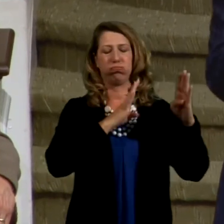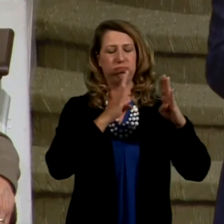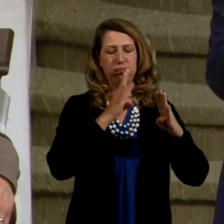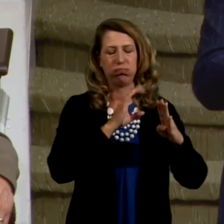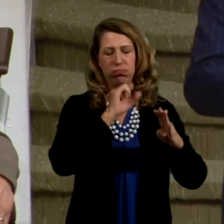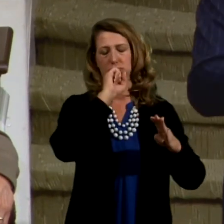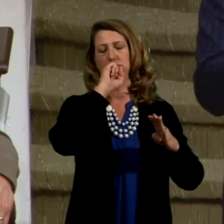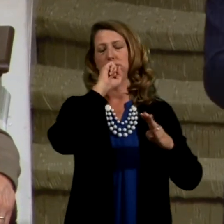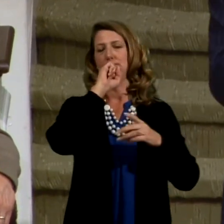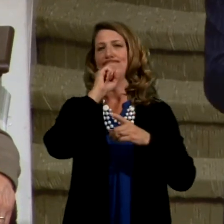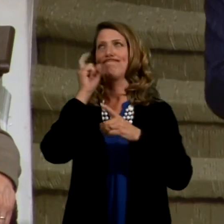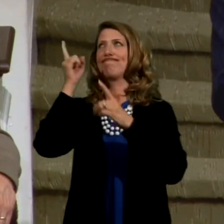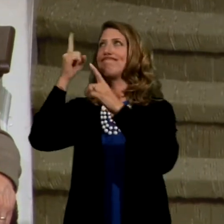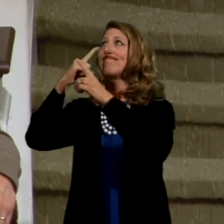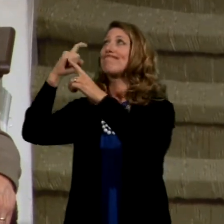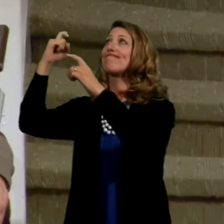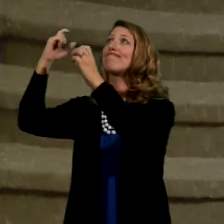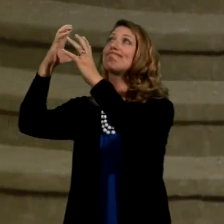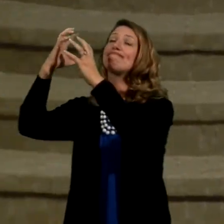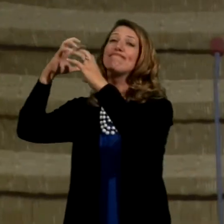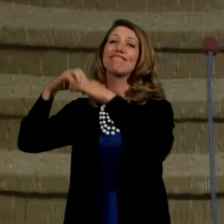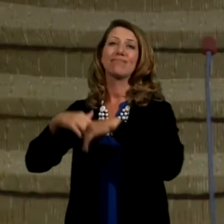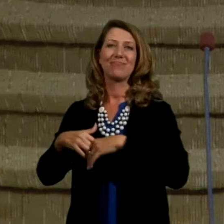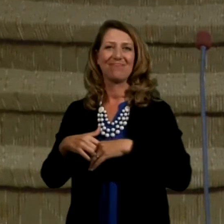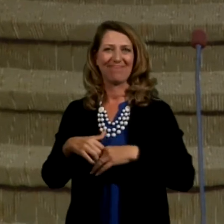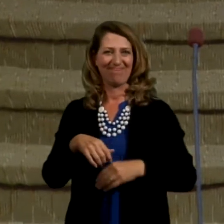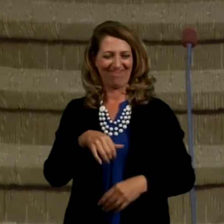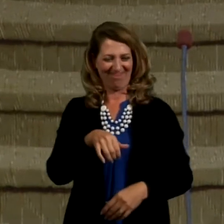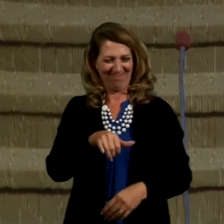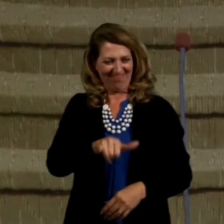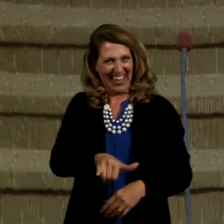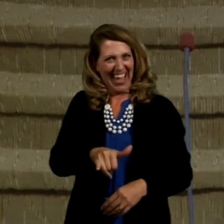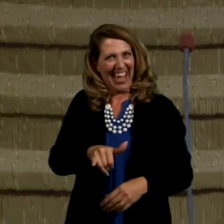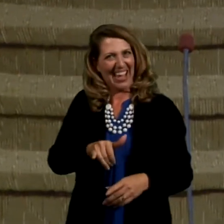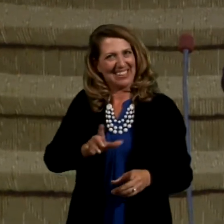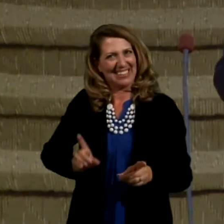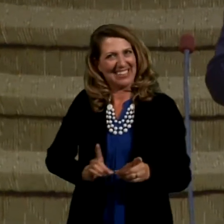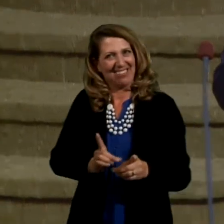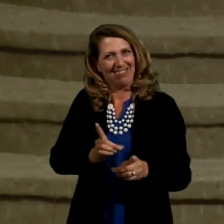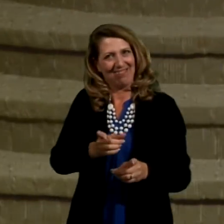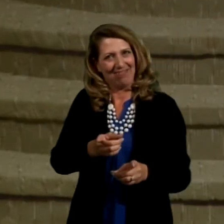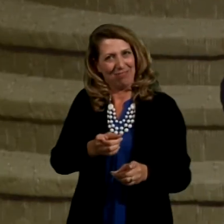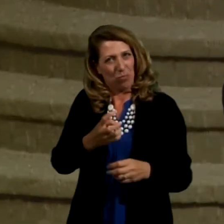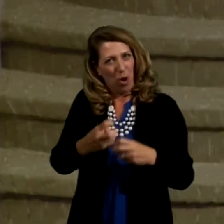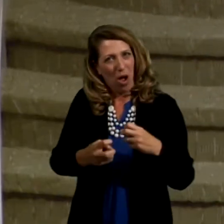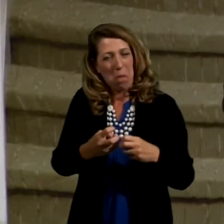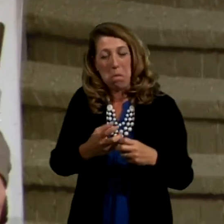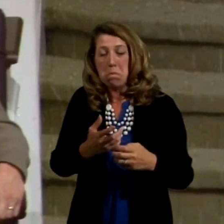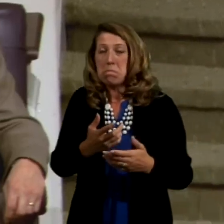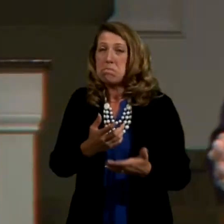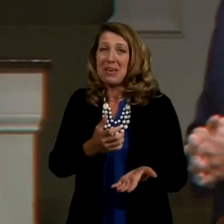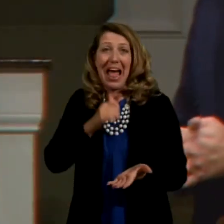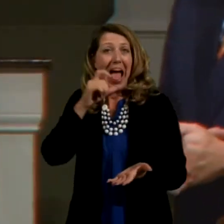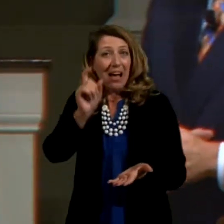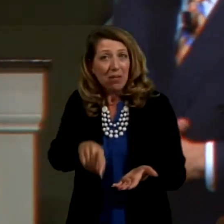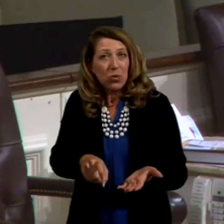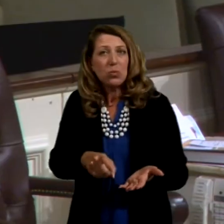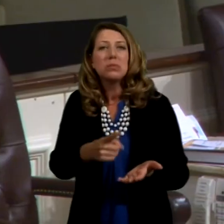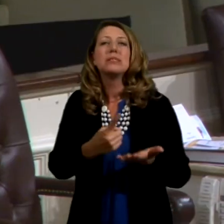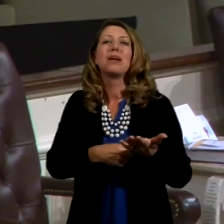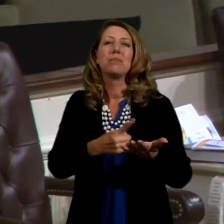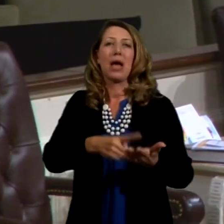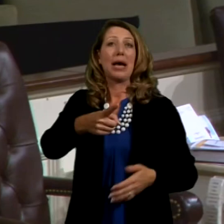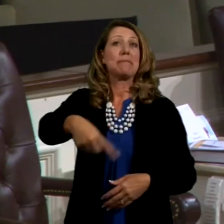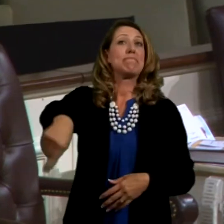did not have, the storm was going to happen, but they didn't have to be in the storm. But will you get yourself into, you make some bad decisions, and some